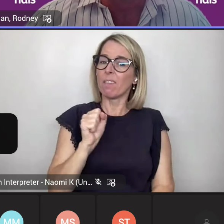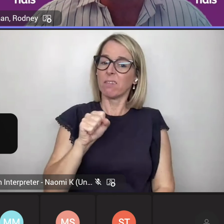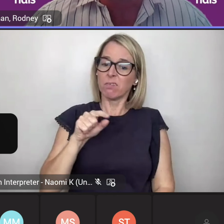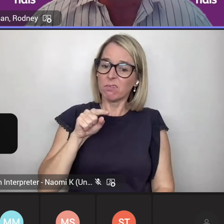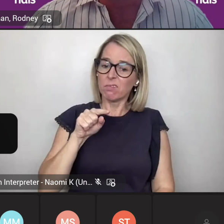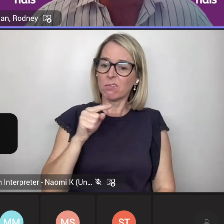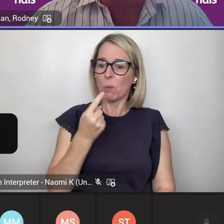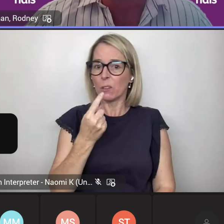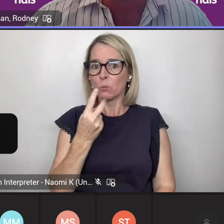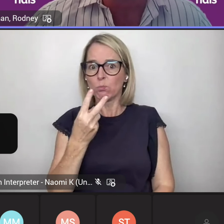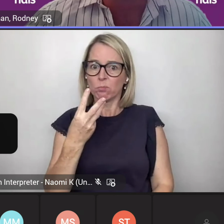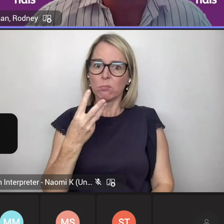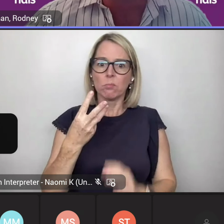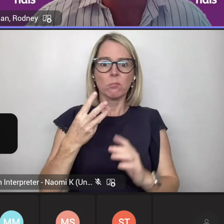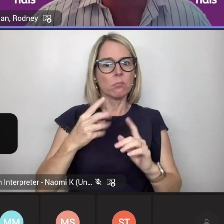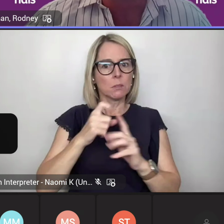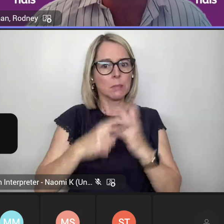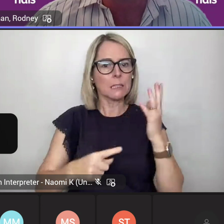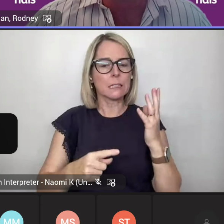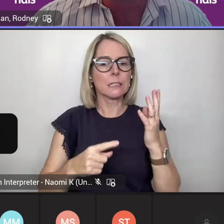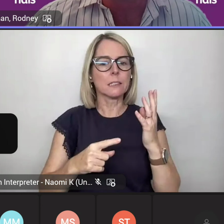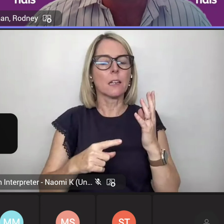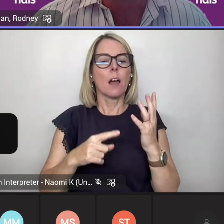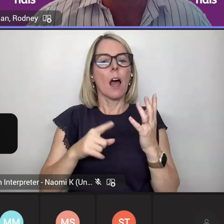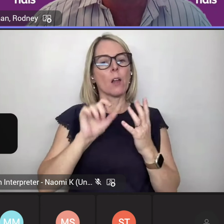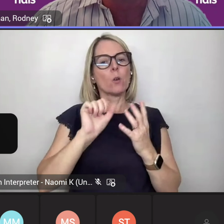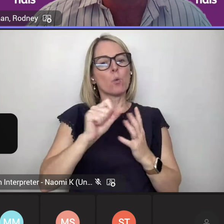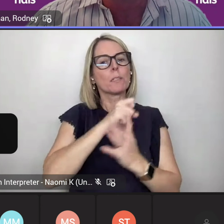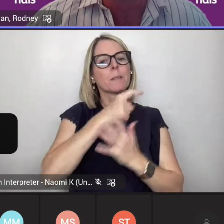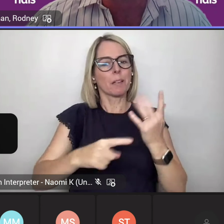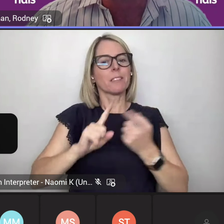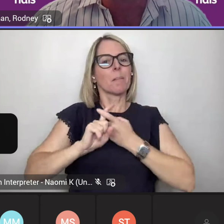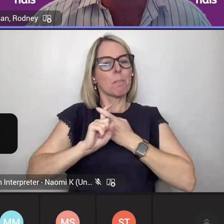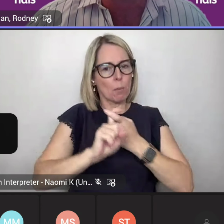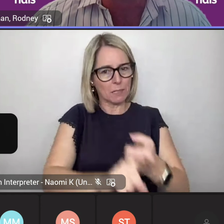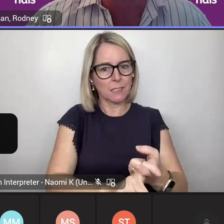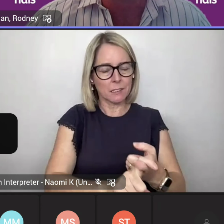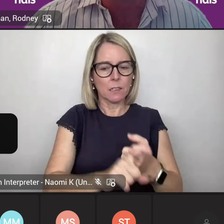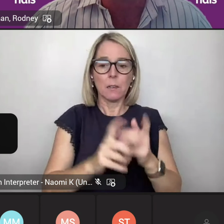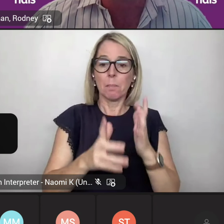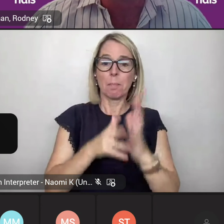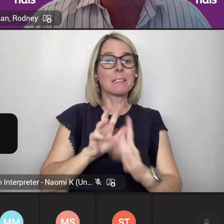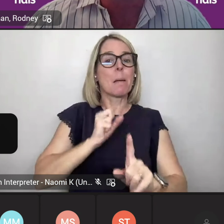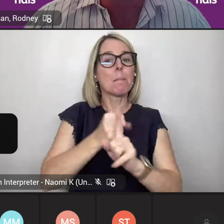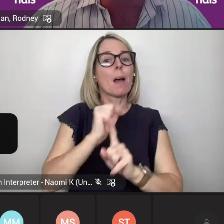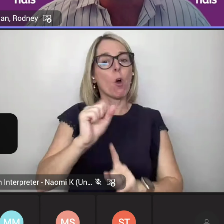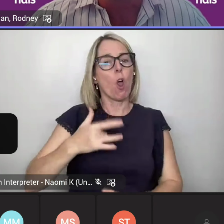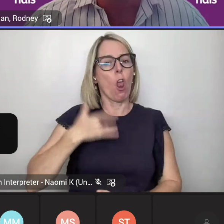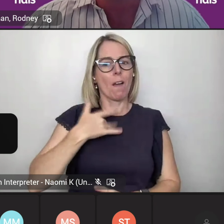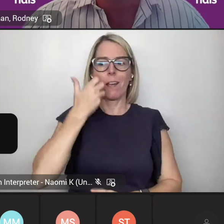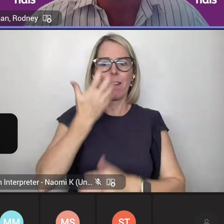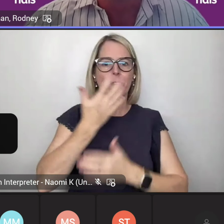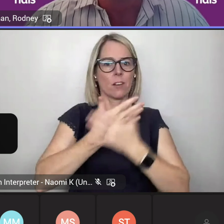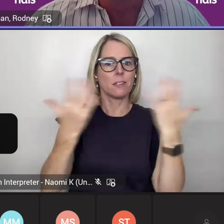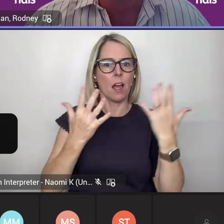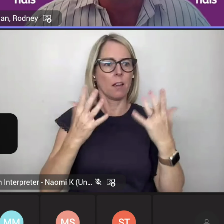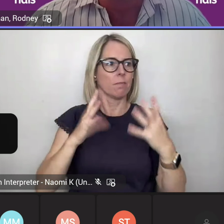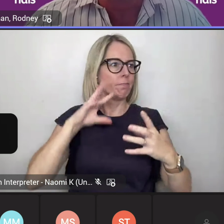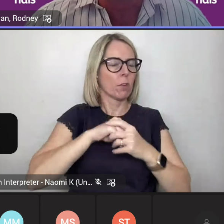likely to be permanent. This substantially impacts your ability to do daily life activities.